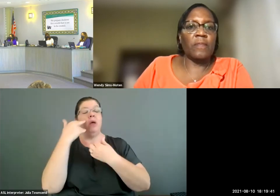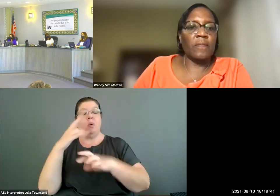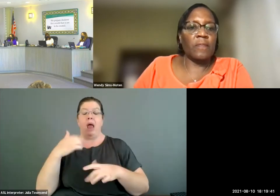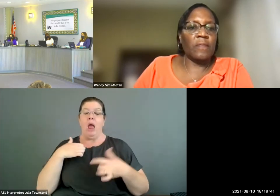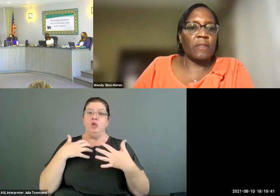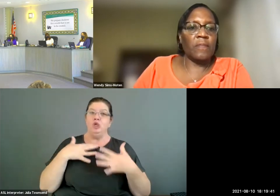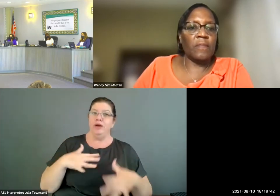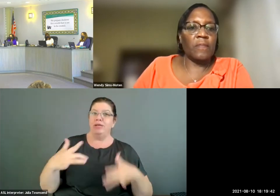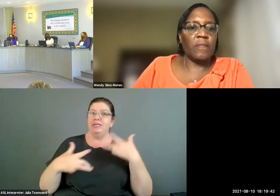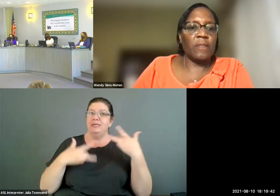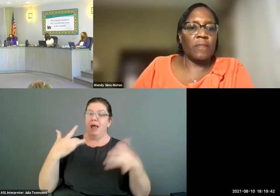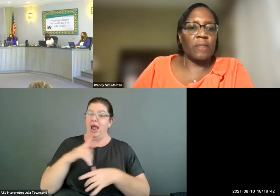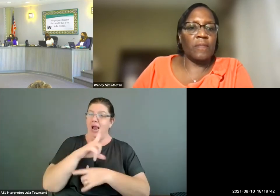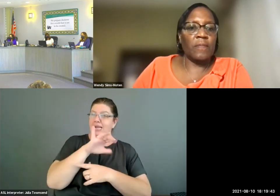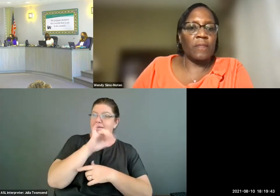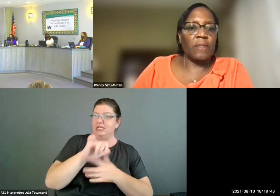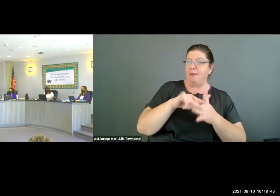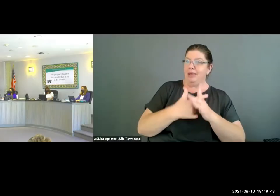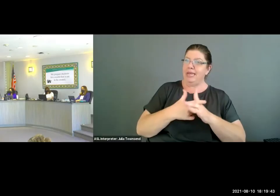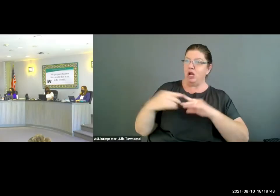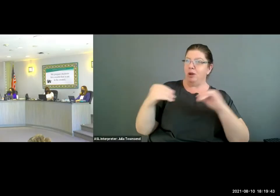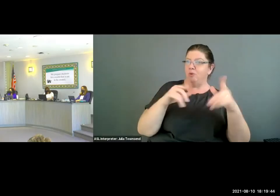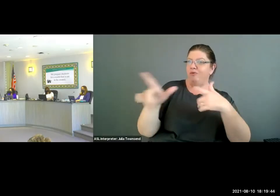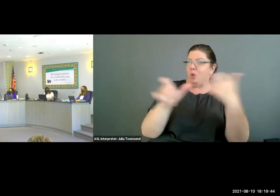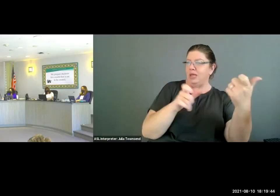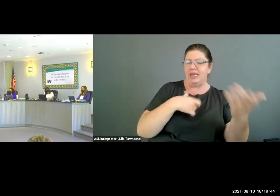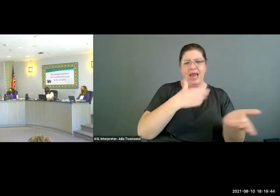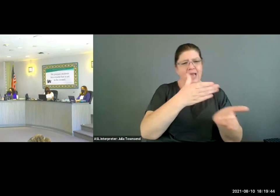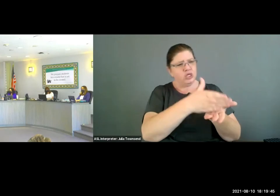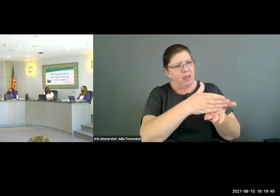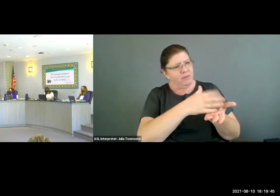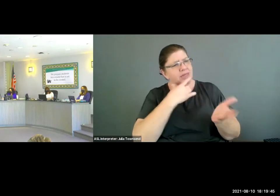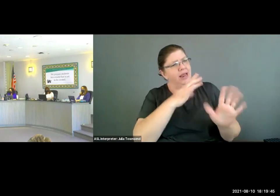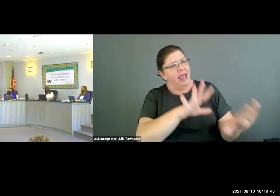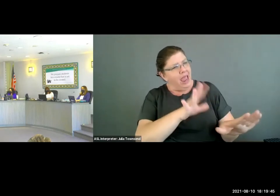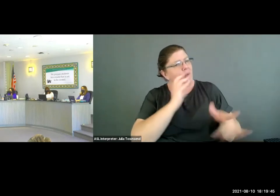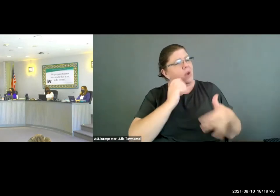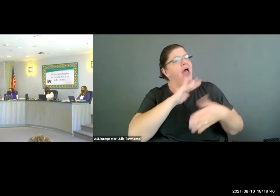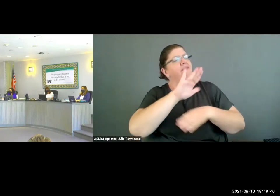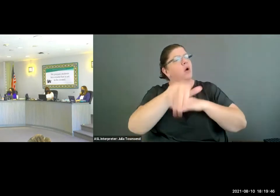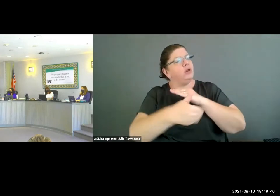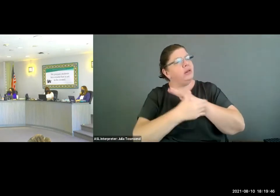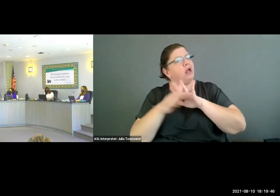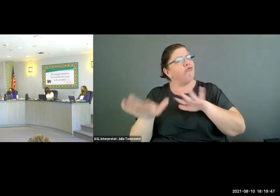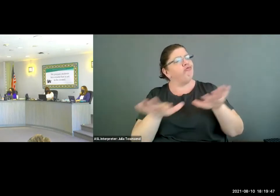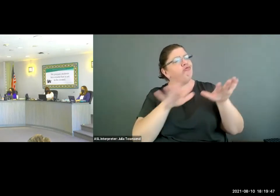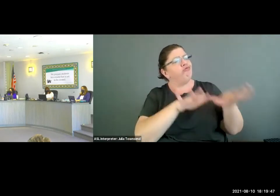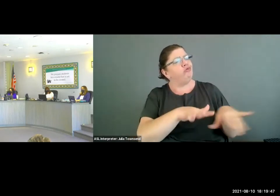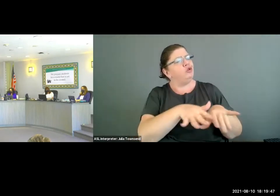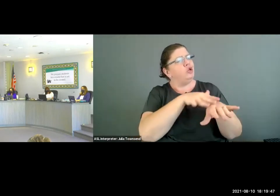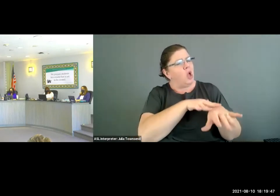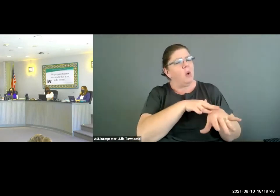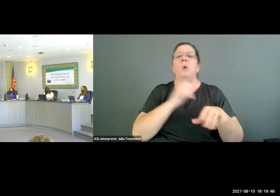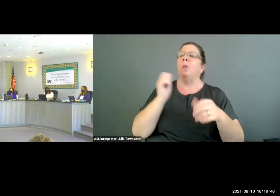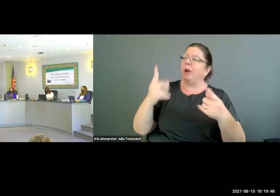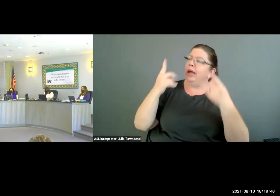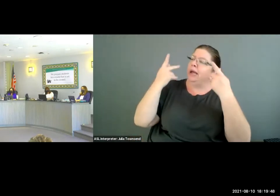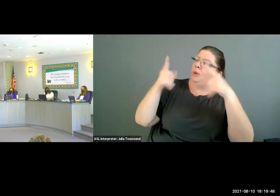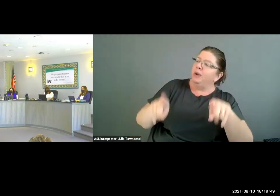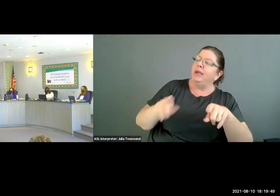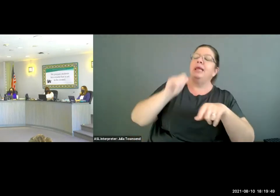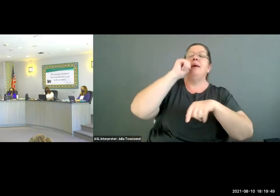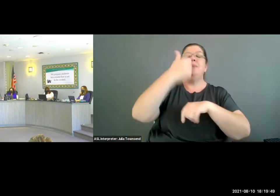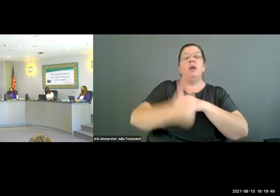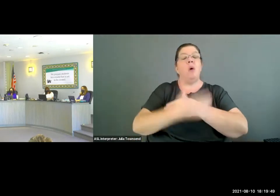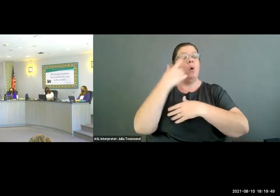excited. Lisa began to move quickly, but I stopped her and said, hey, we have all night. Let's take our time. And she agreed. The next morning, I woke